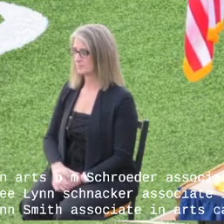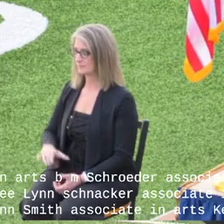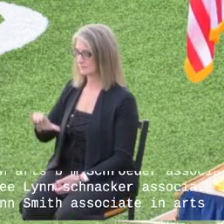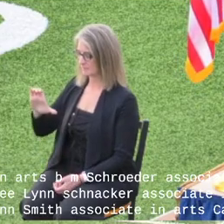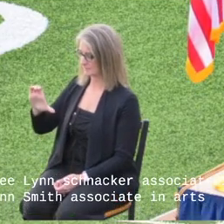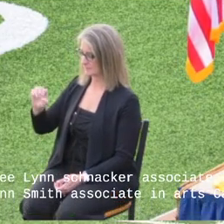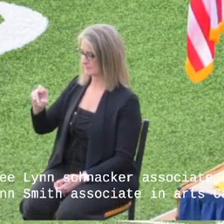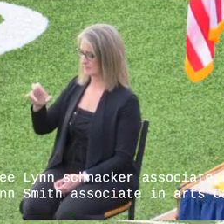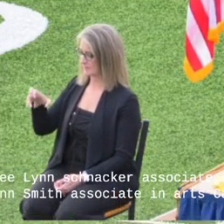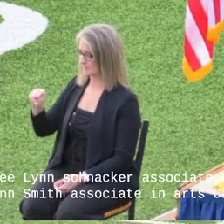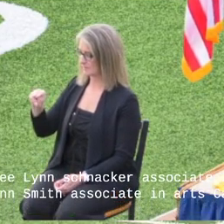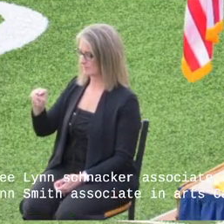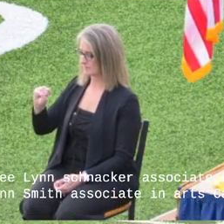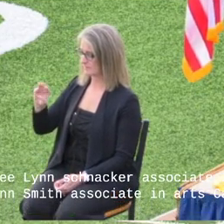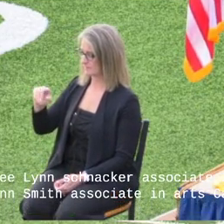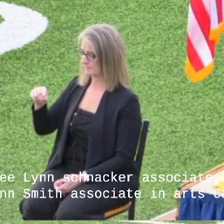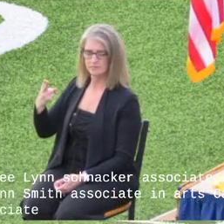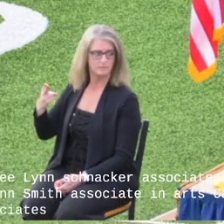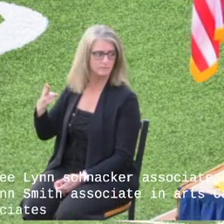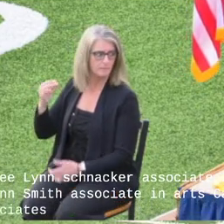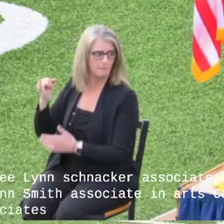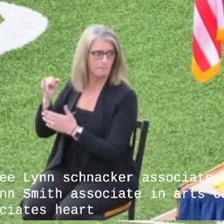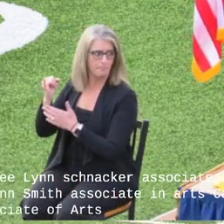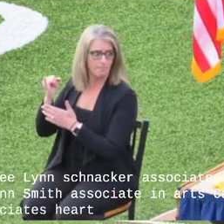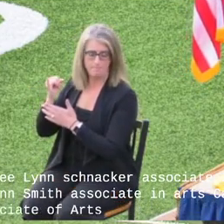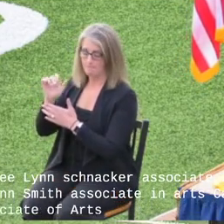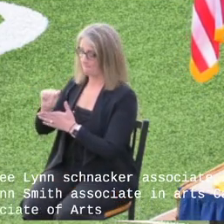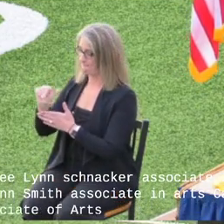Carolyn Jean Smith, Associate in Arts.